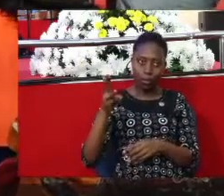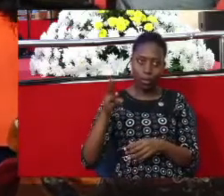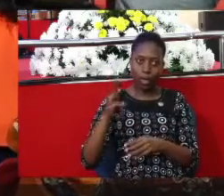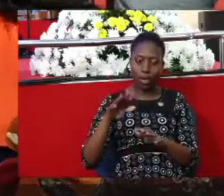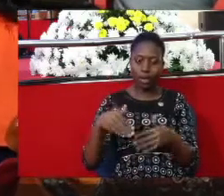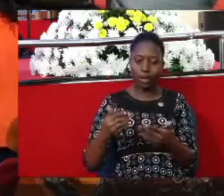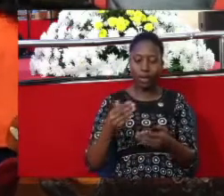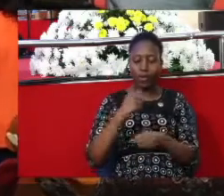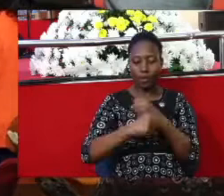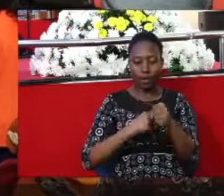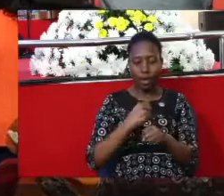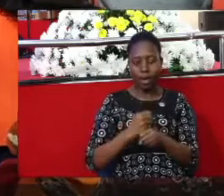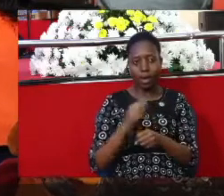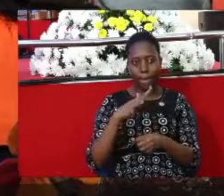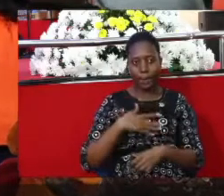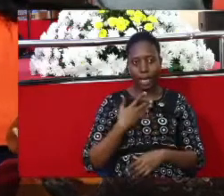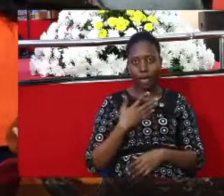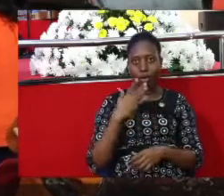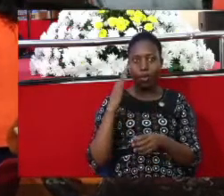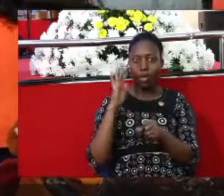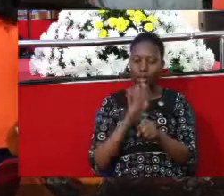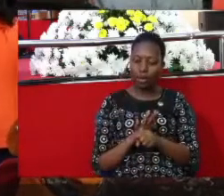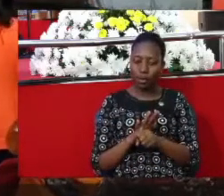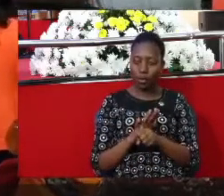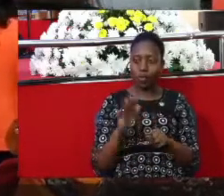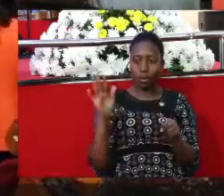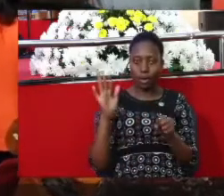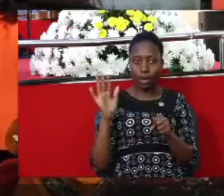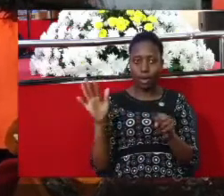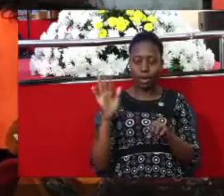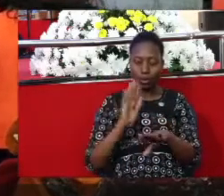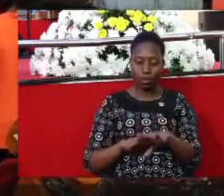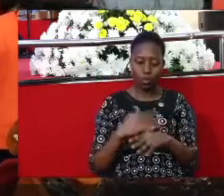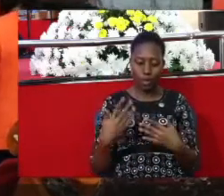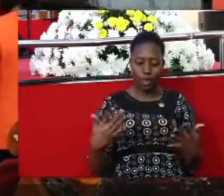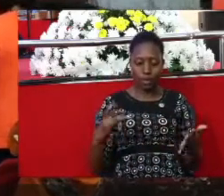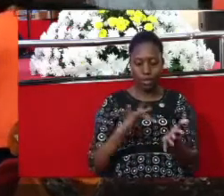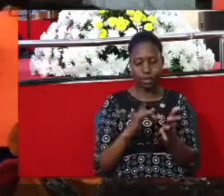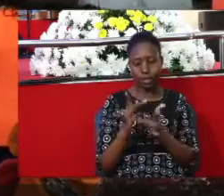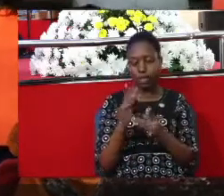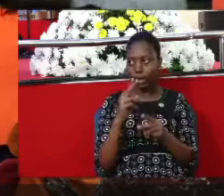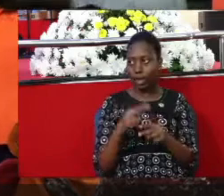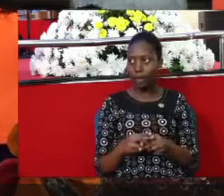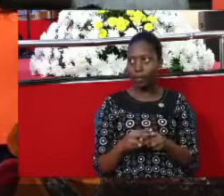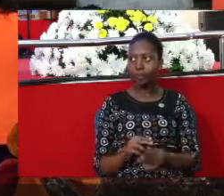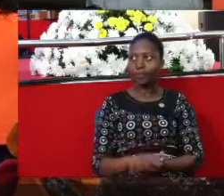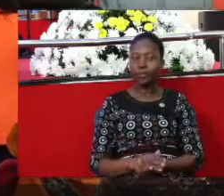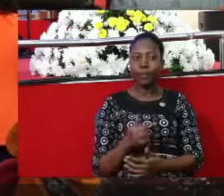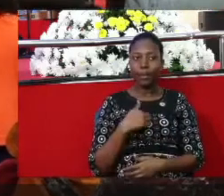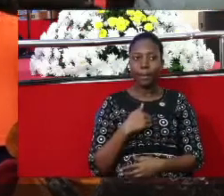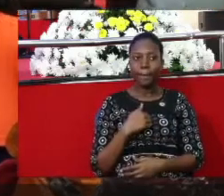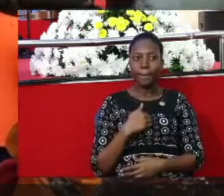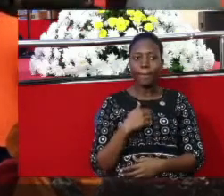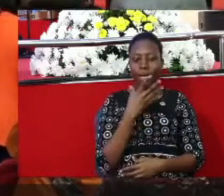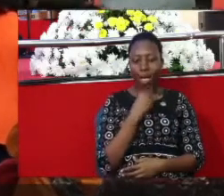bounty and goodness in Jesus' name. I want you to look for five people. Five people that you think